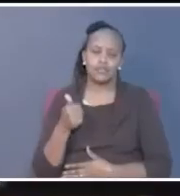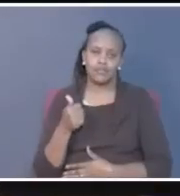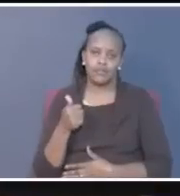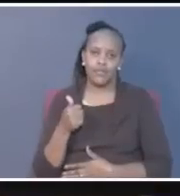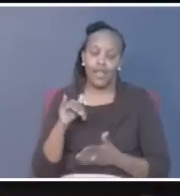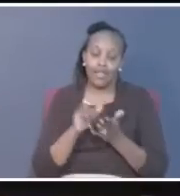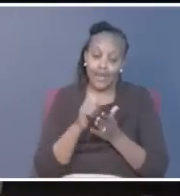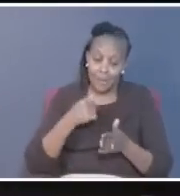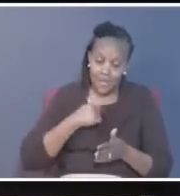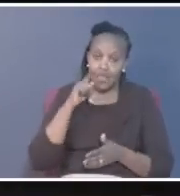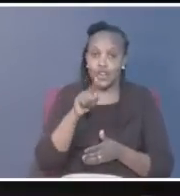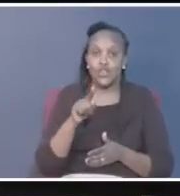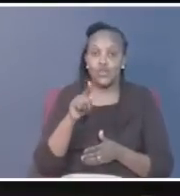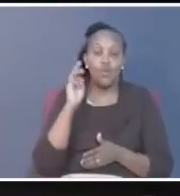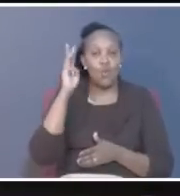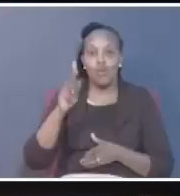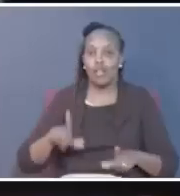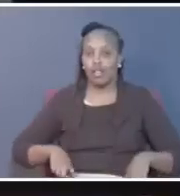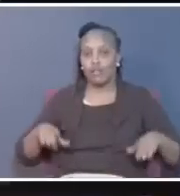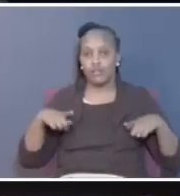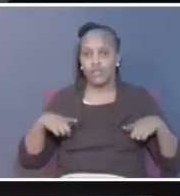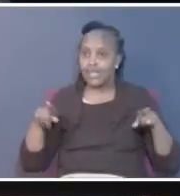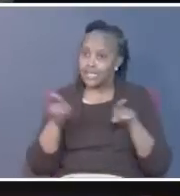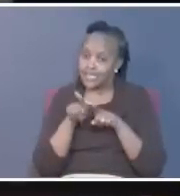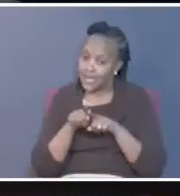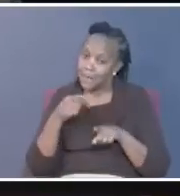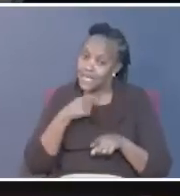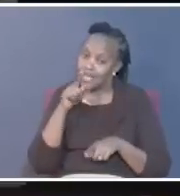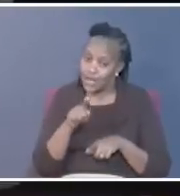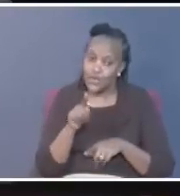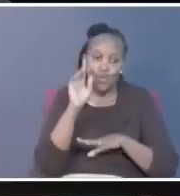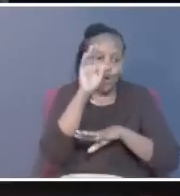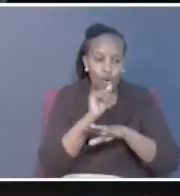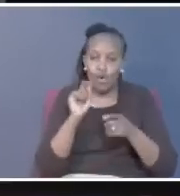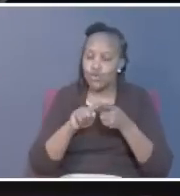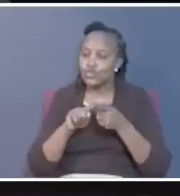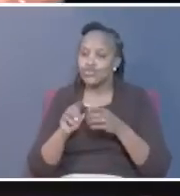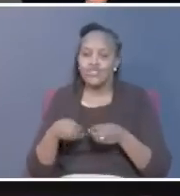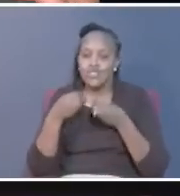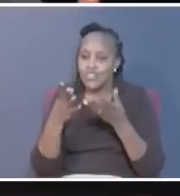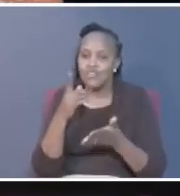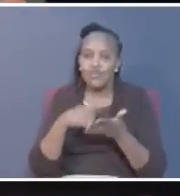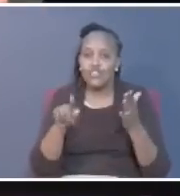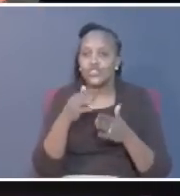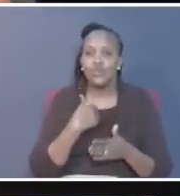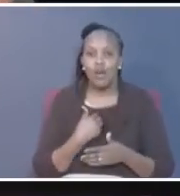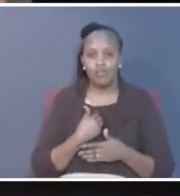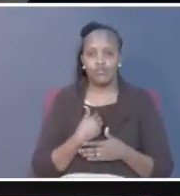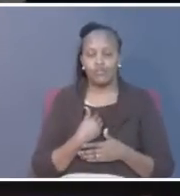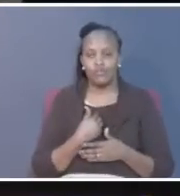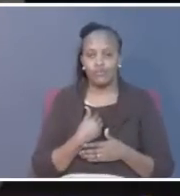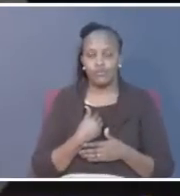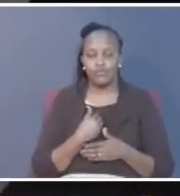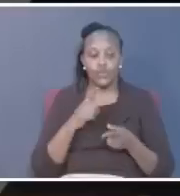might live. We also are called to give that which we have, that we may lend a helping hand